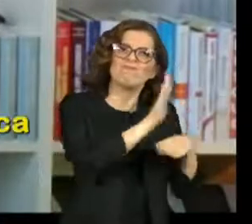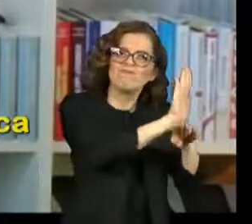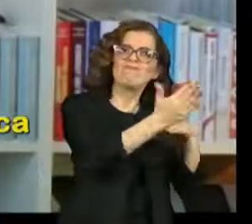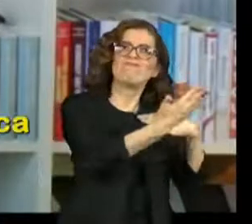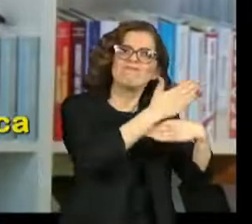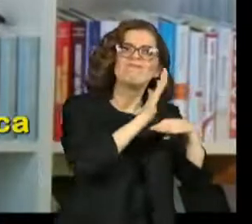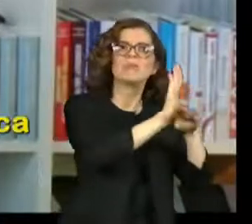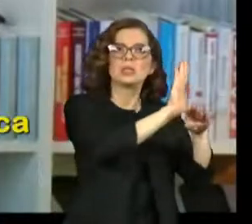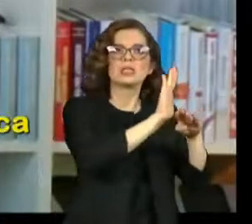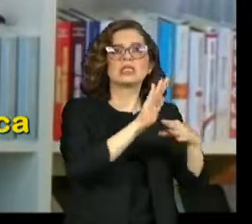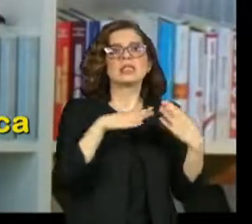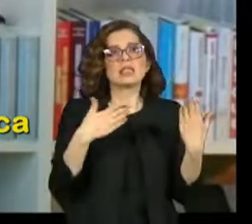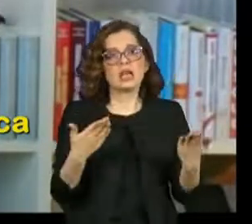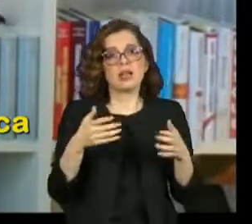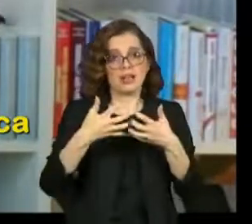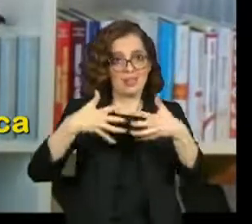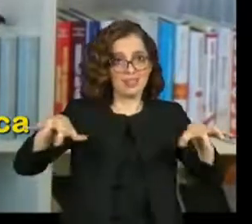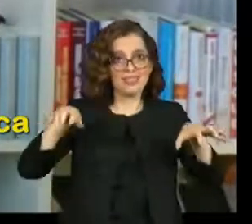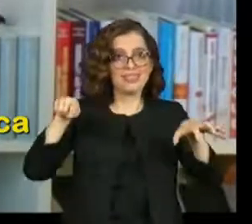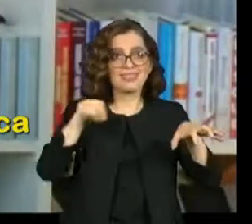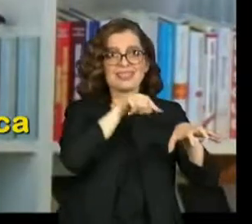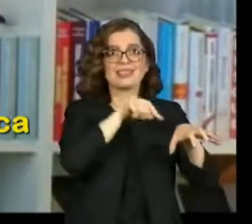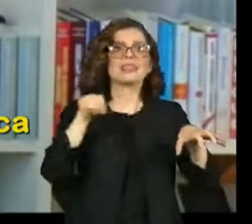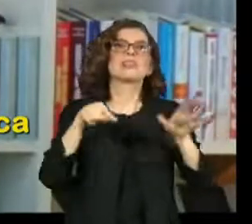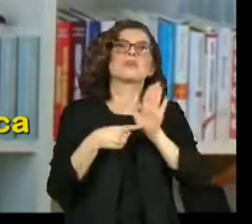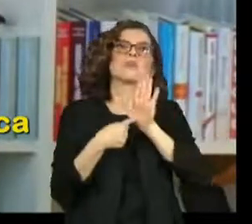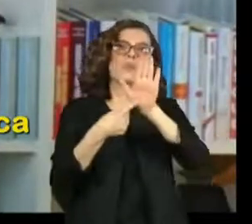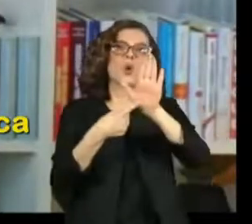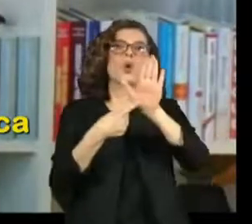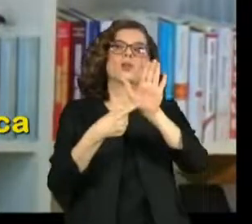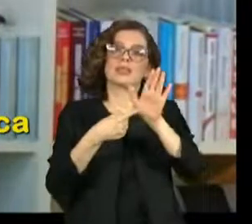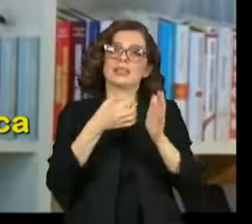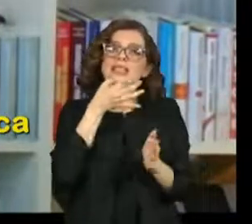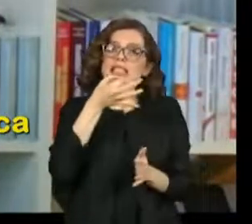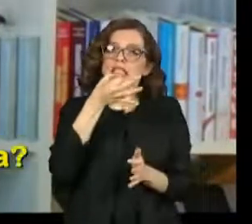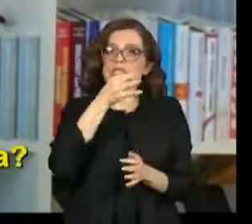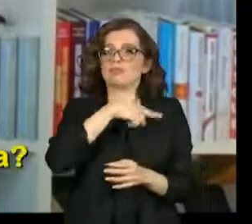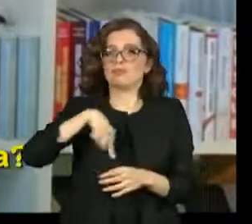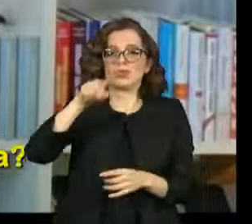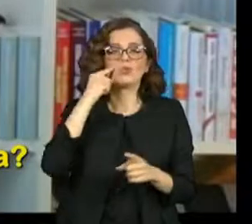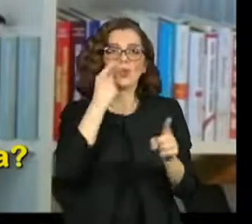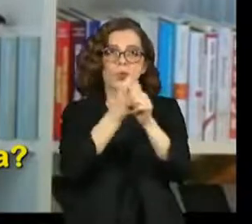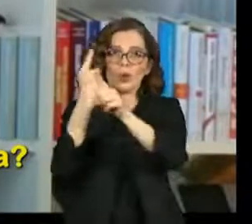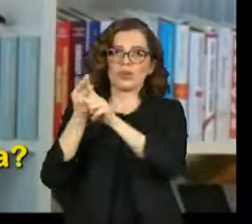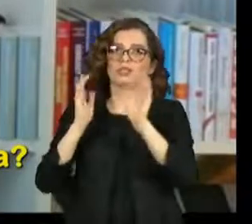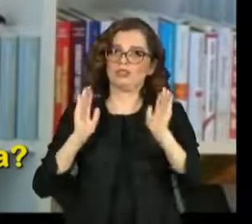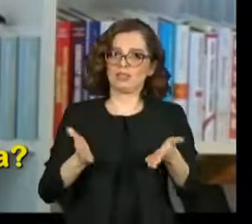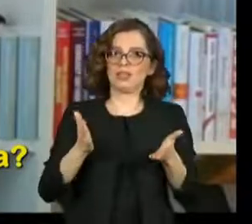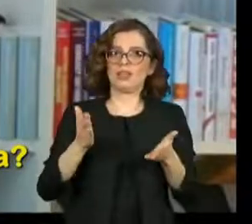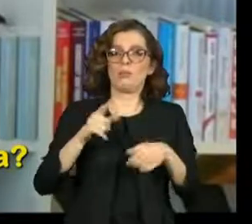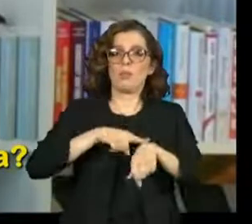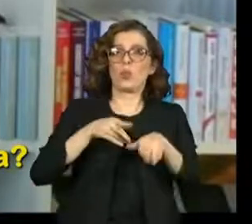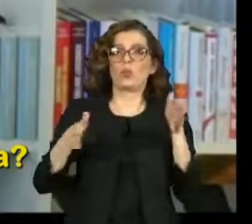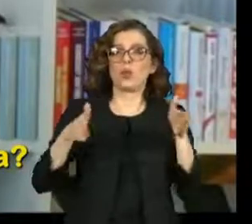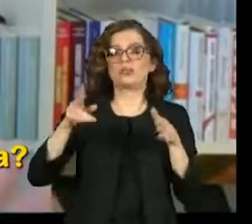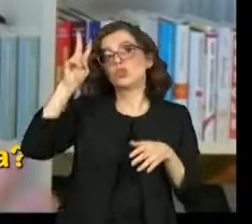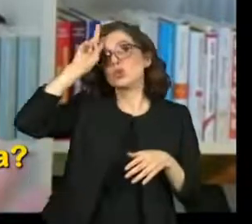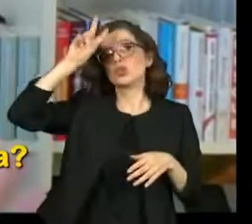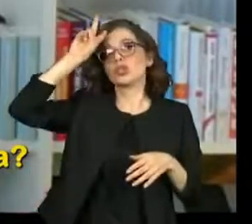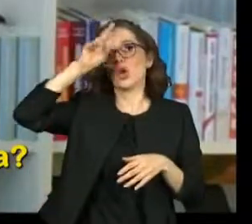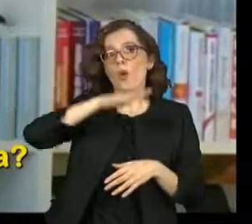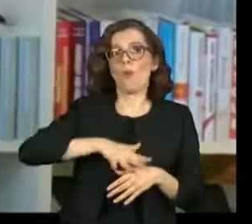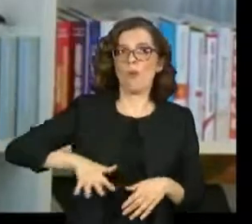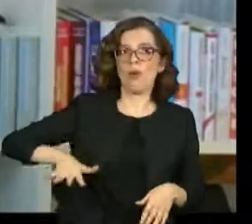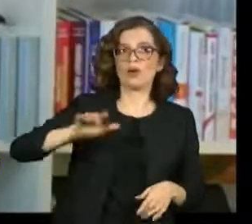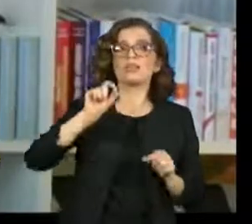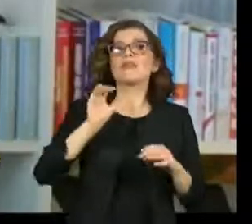E eu acho que é a principal juncture que nós estamos atuando neste momento. Agora, quem vai que fazer